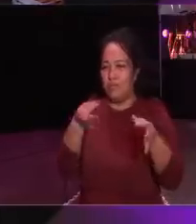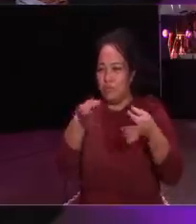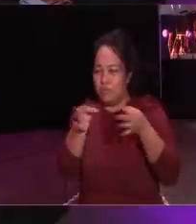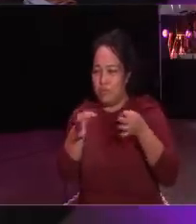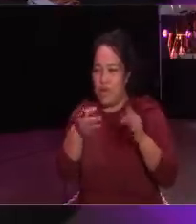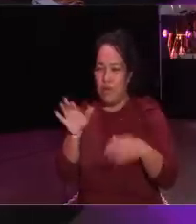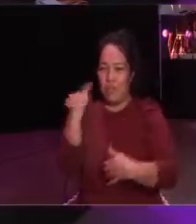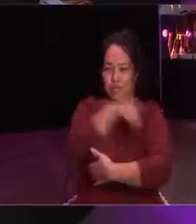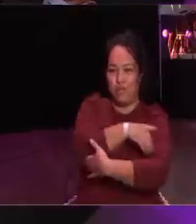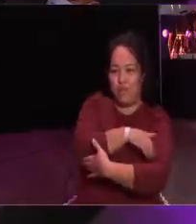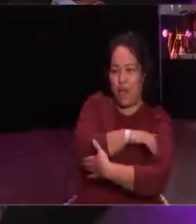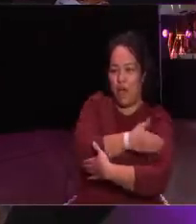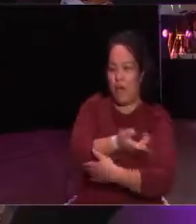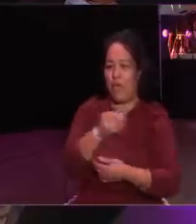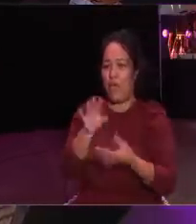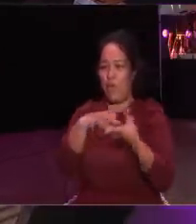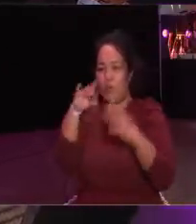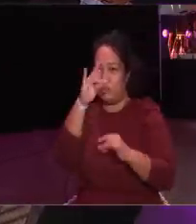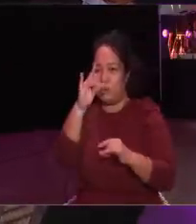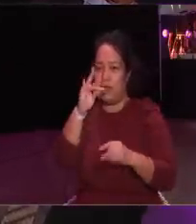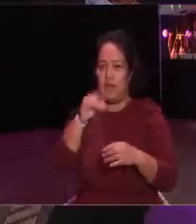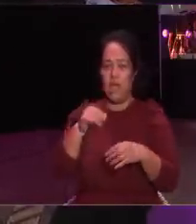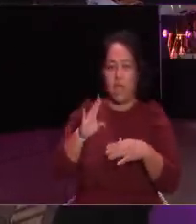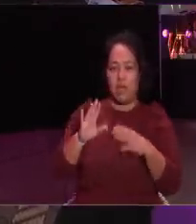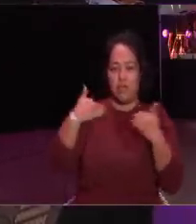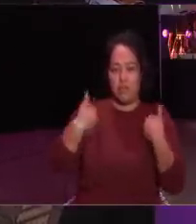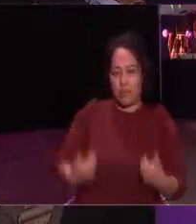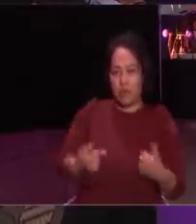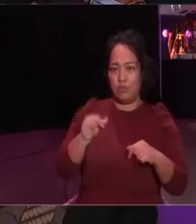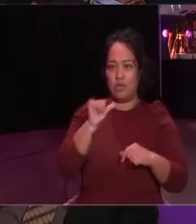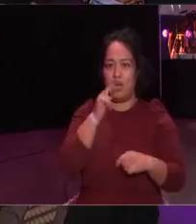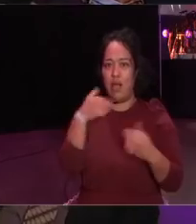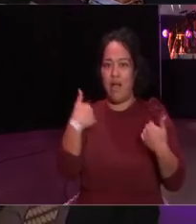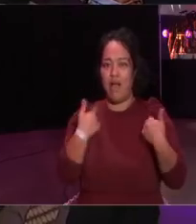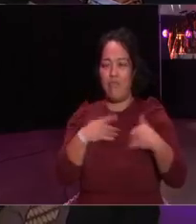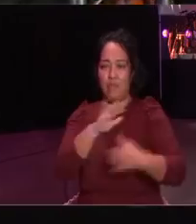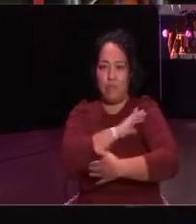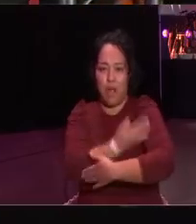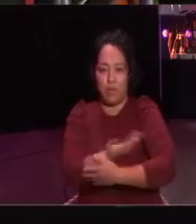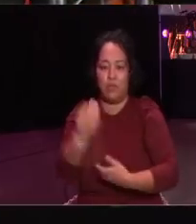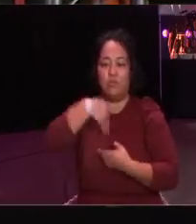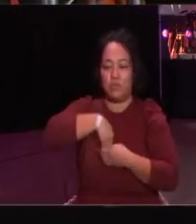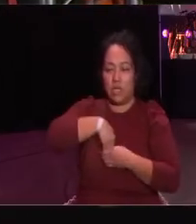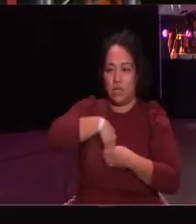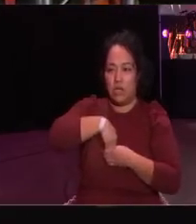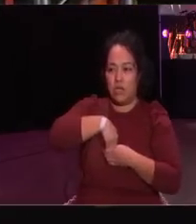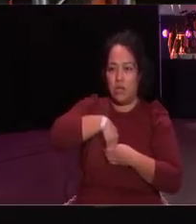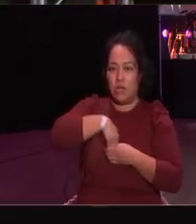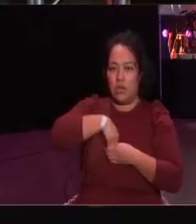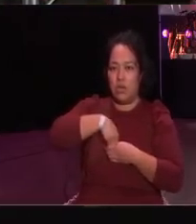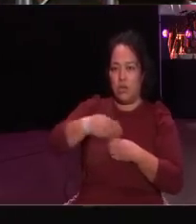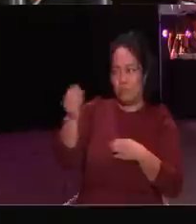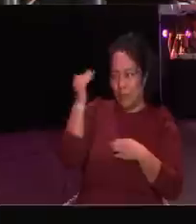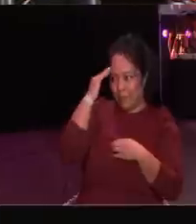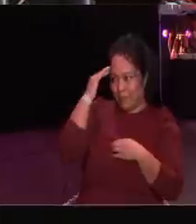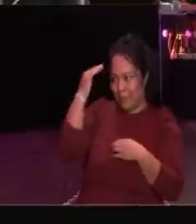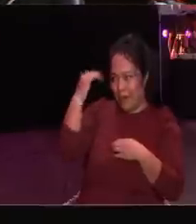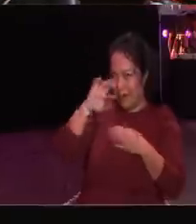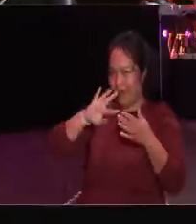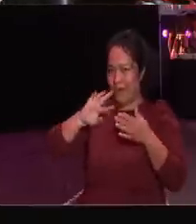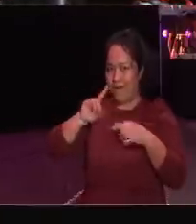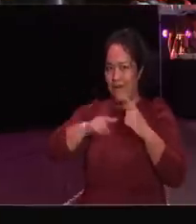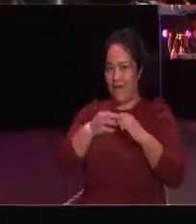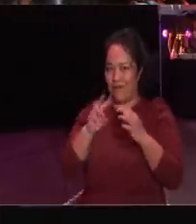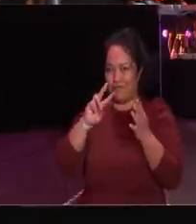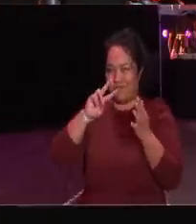Spirit. Si la persona no tiene el poder dentro de él. If the person doesn't have that power within him. No lo puede entender. The mind cannot reason with that. ¿Cómo puede